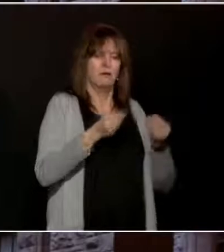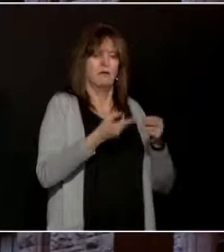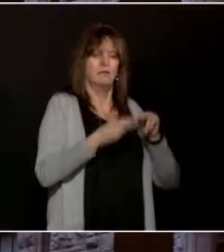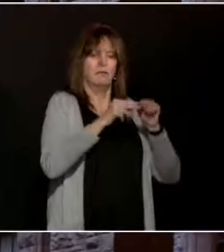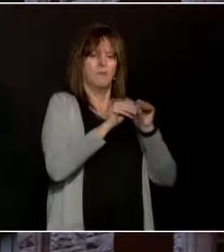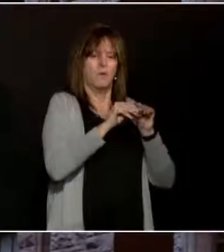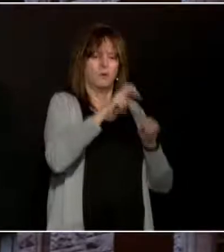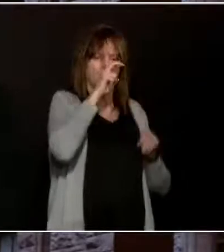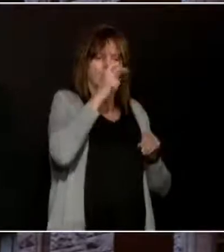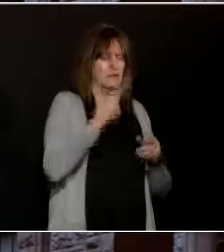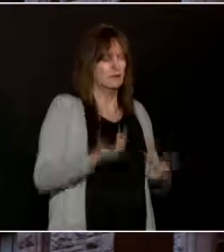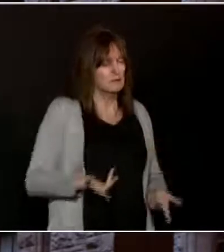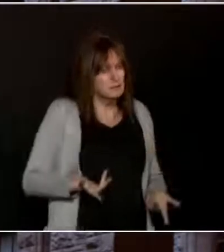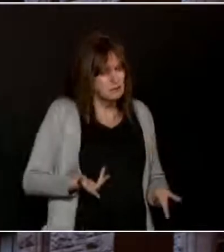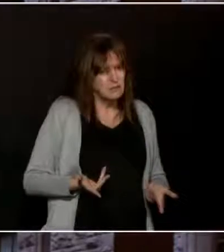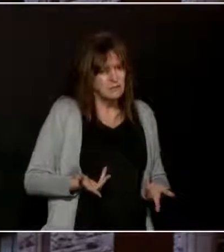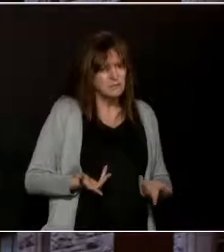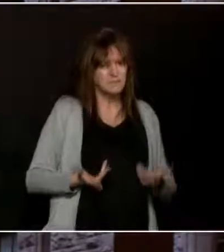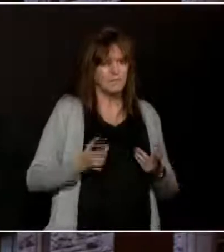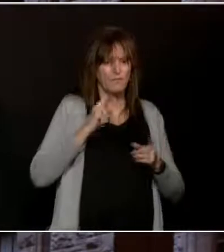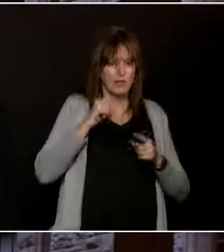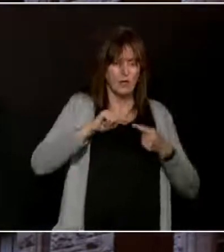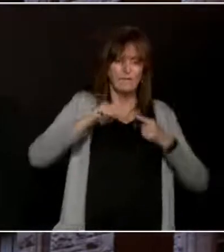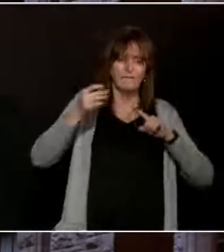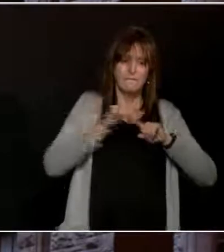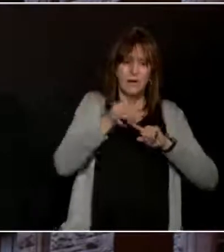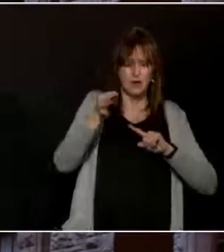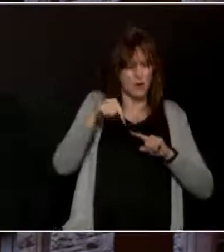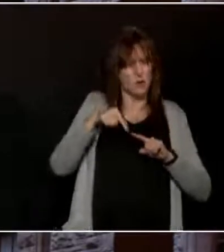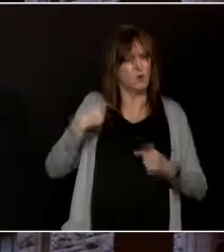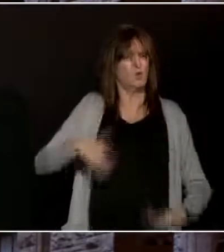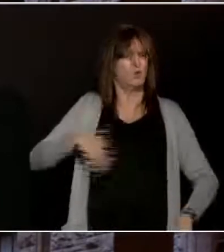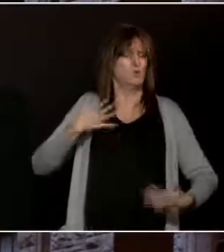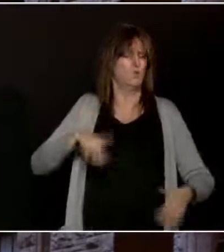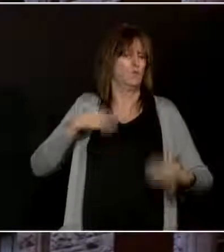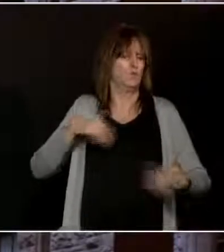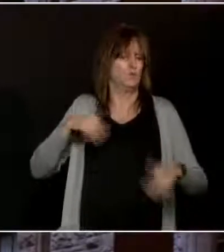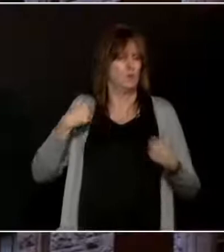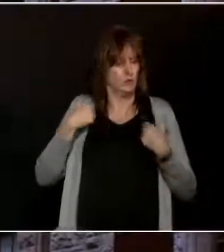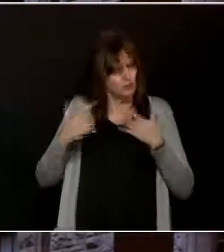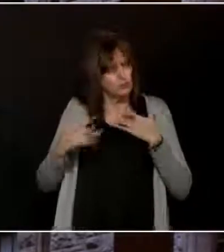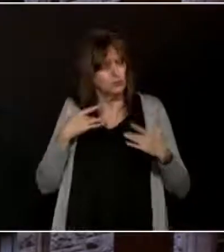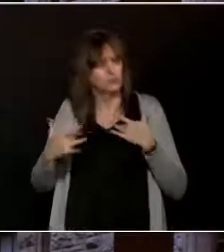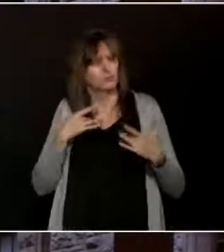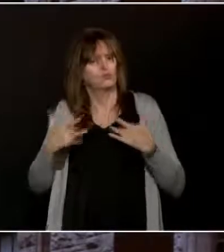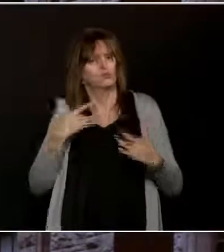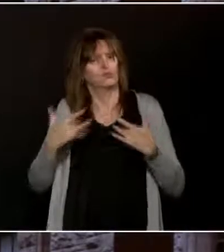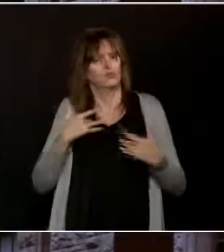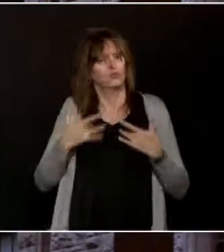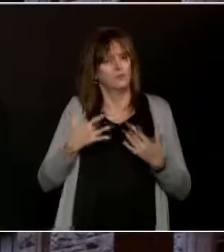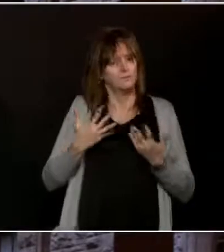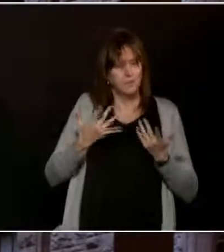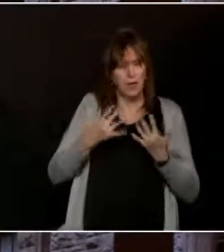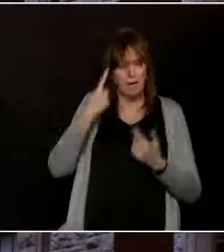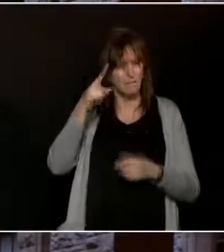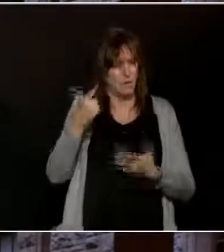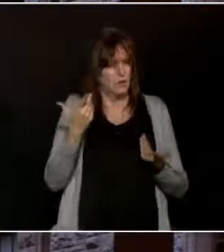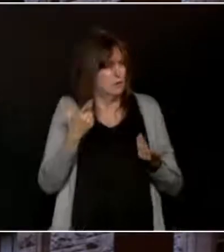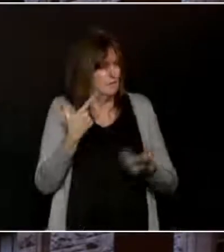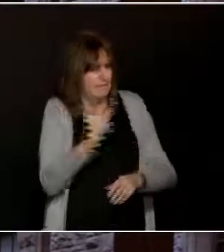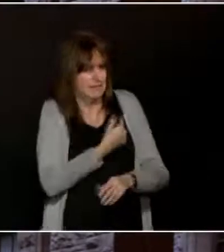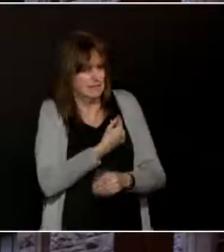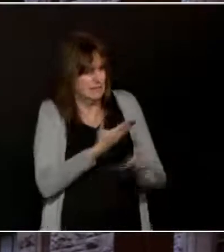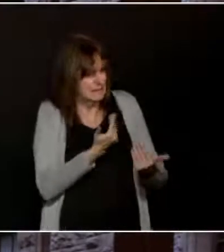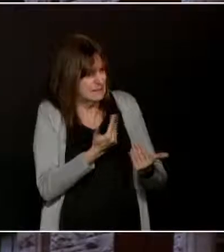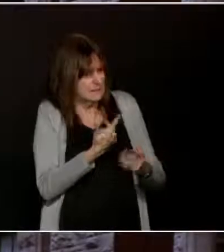of concern. So we have to be still very careful as we wait for the vaccines as they continue to roll out.